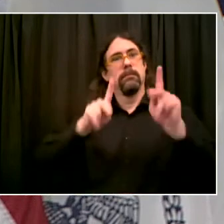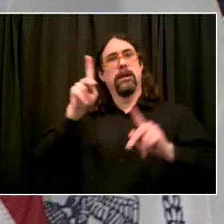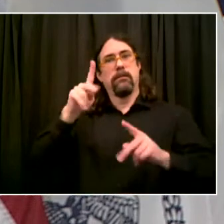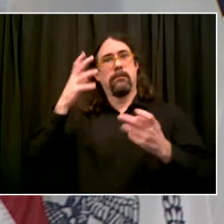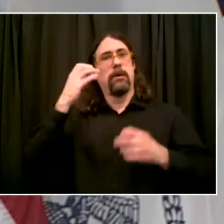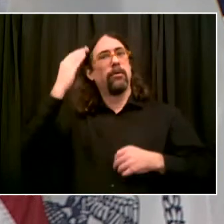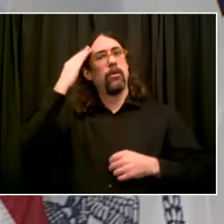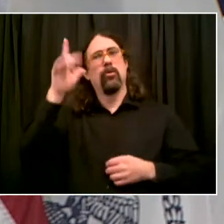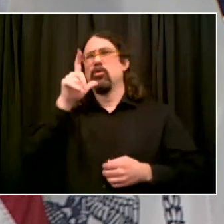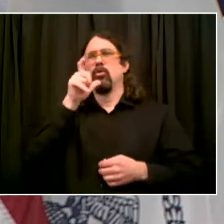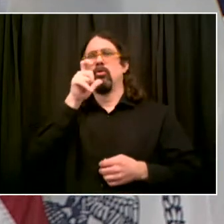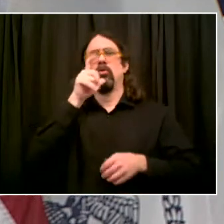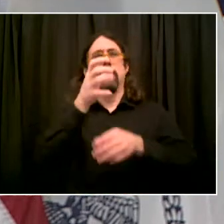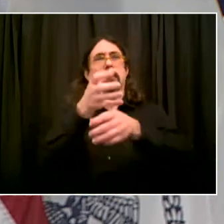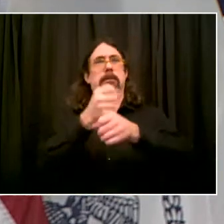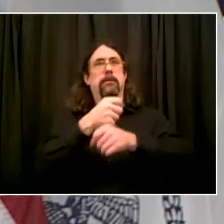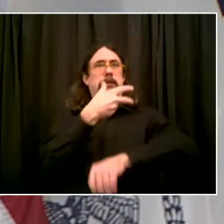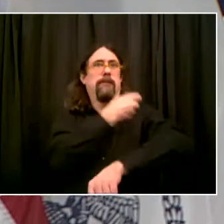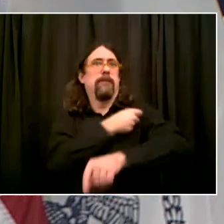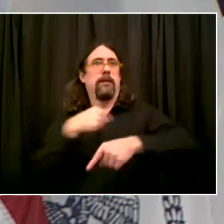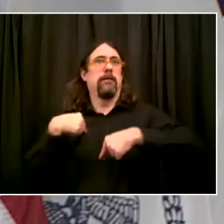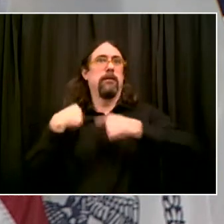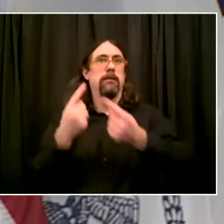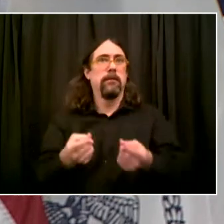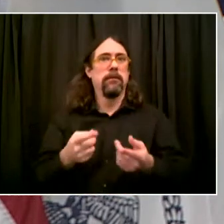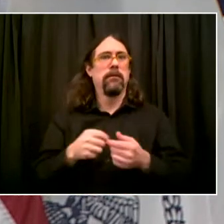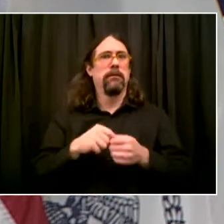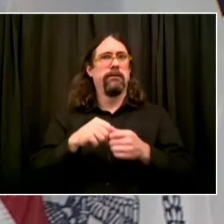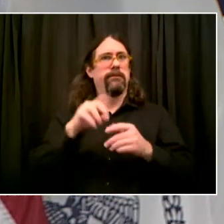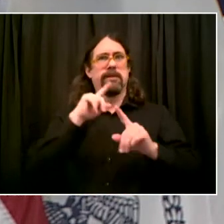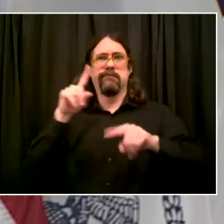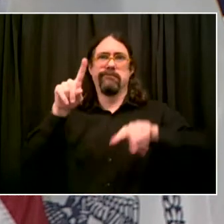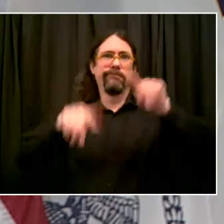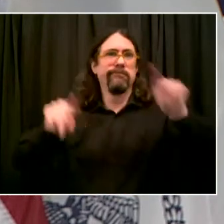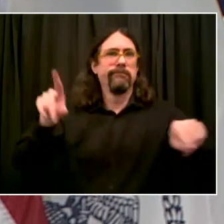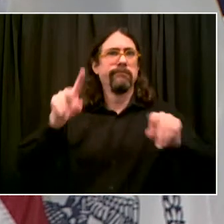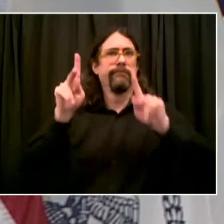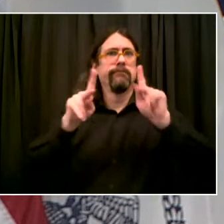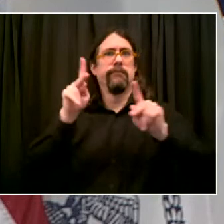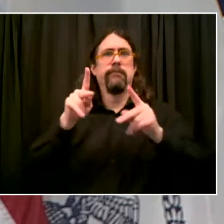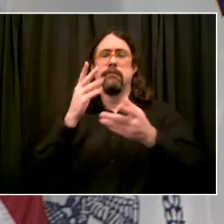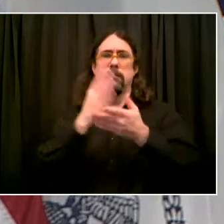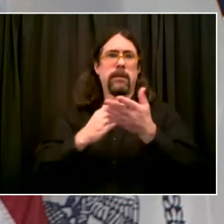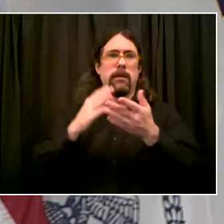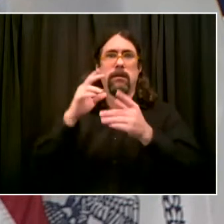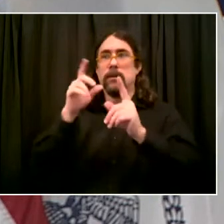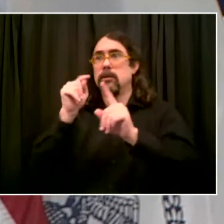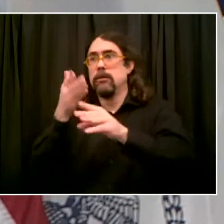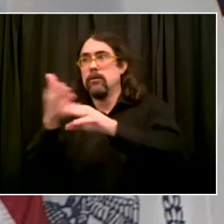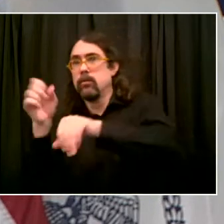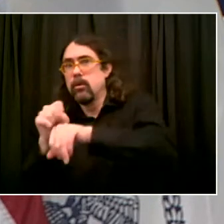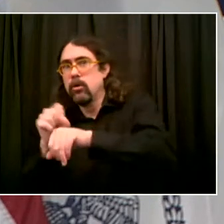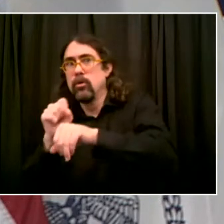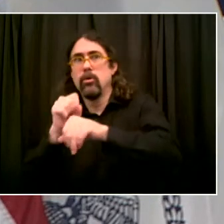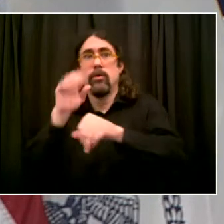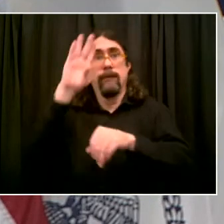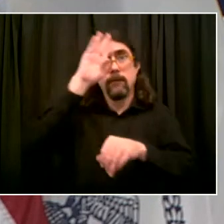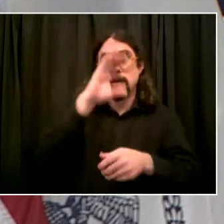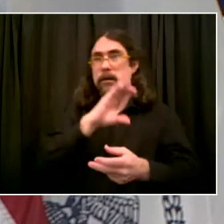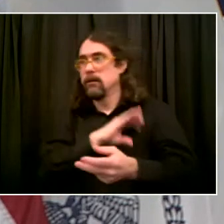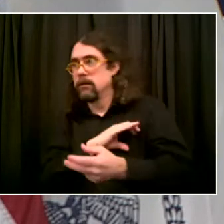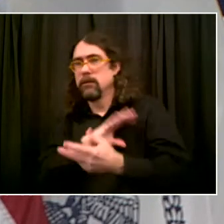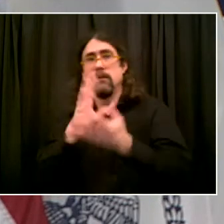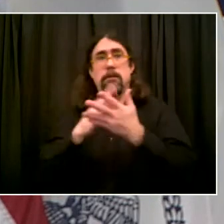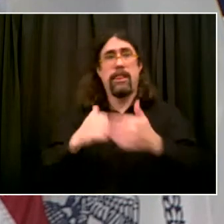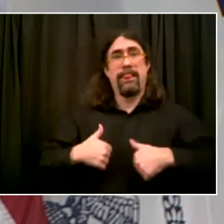is what we do know. A clear majority are people who serve New York City. What we don't know is the exact percentage, and we need to get